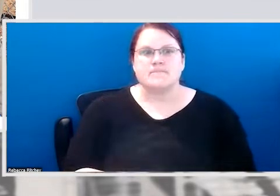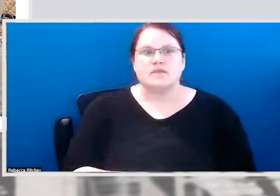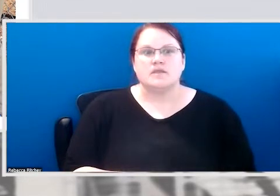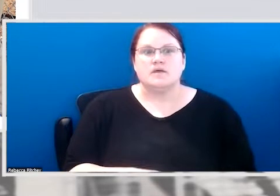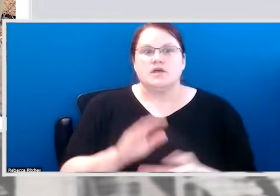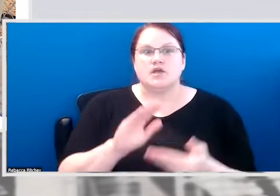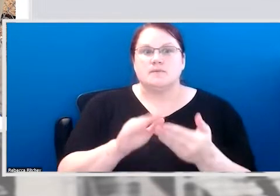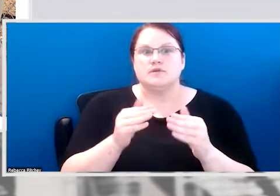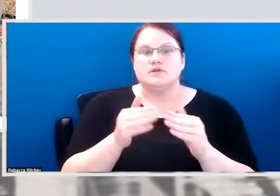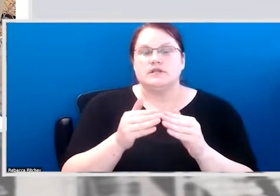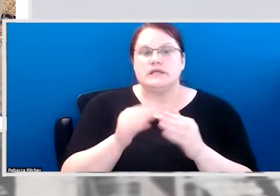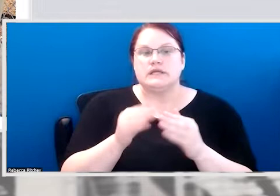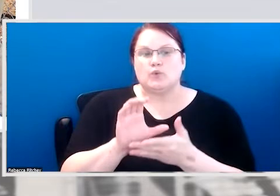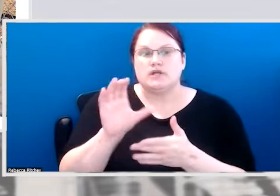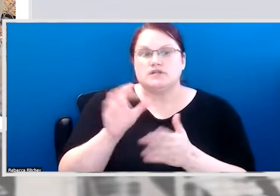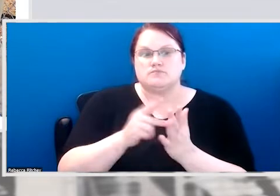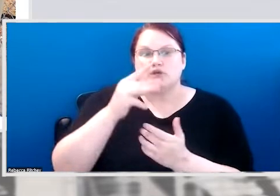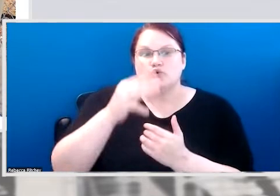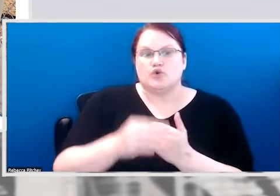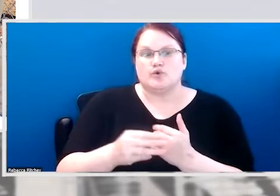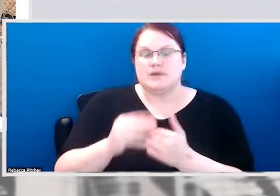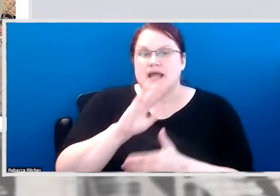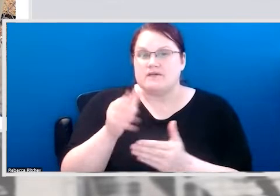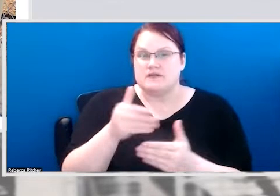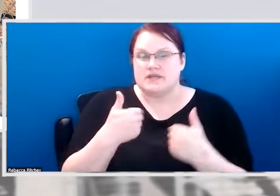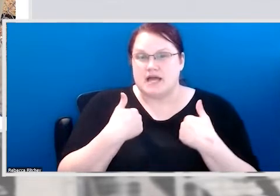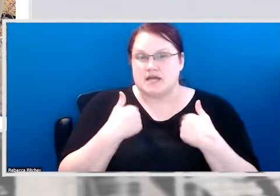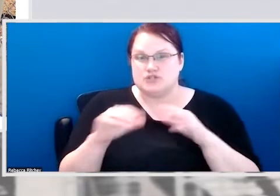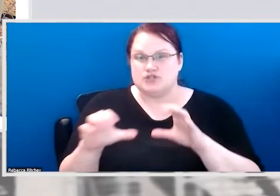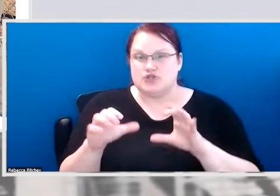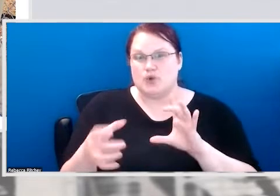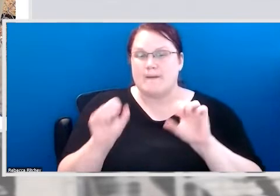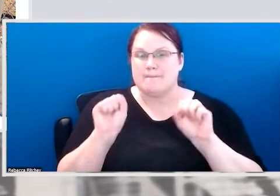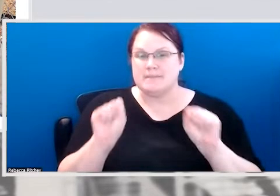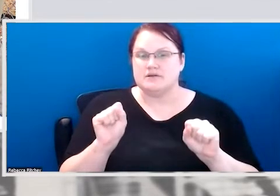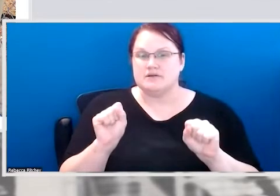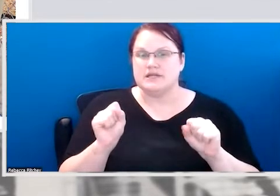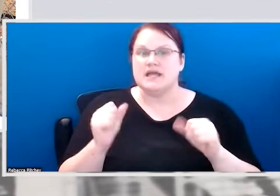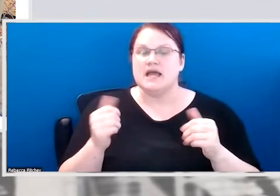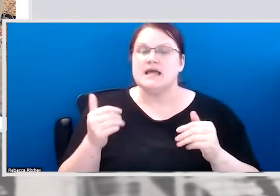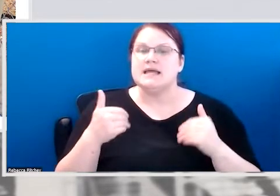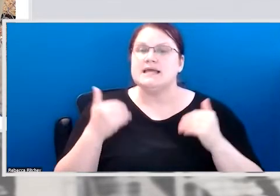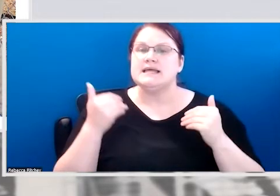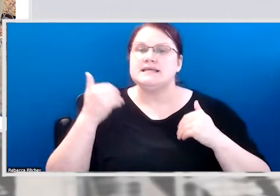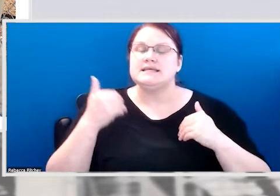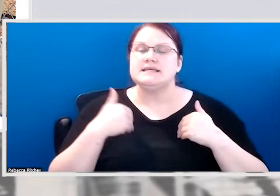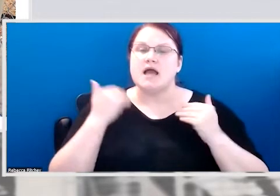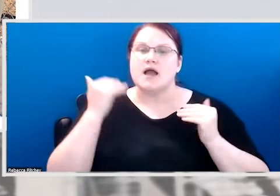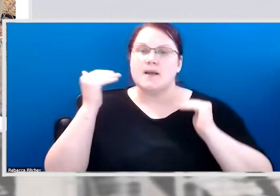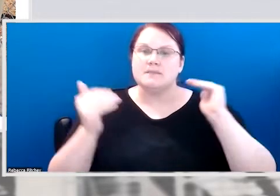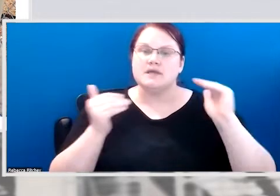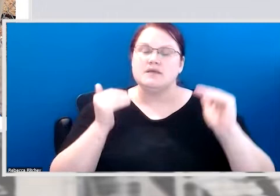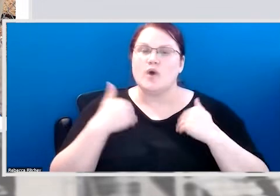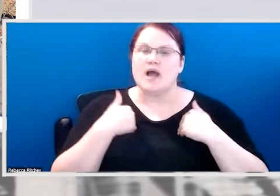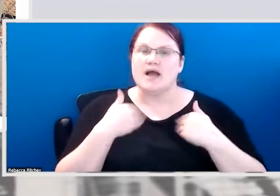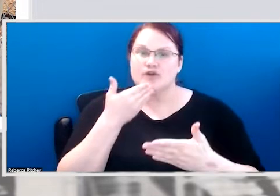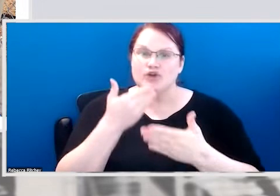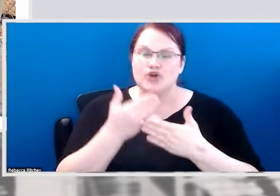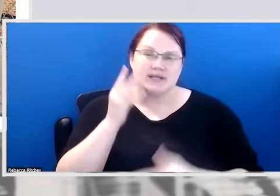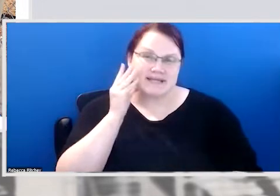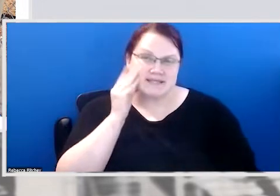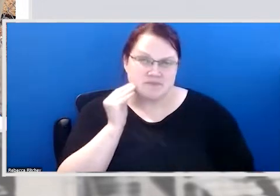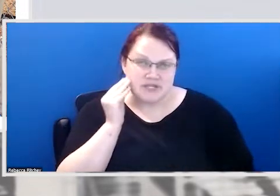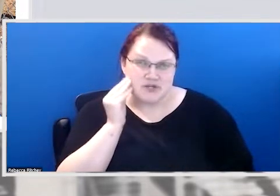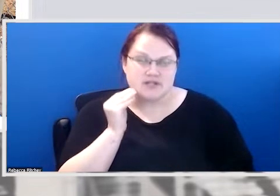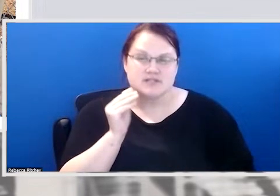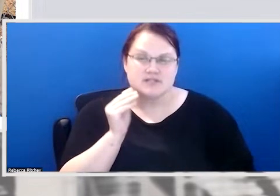is everything that has to do with our ability to make sure that young people are having those enriching experiences. One of the things that